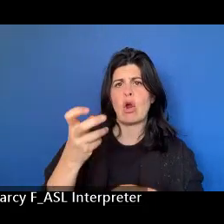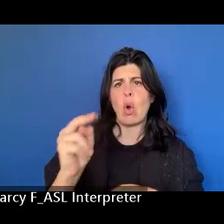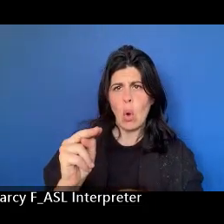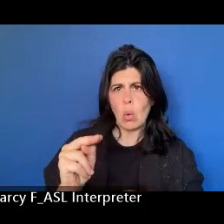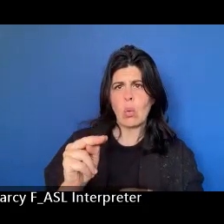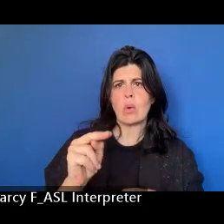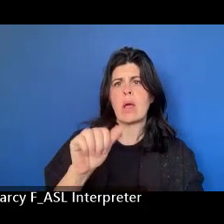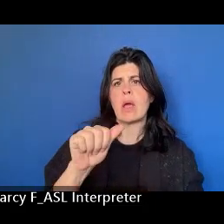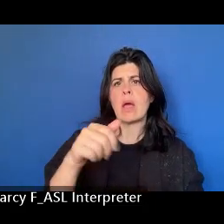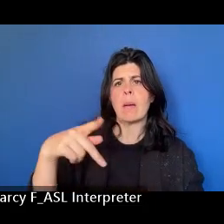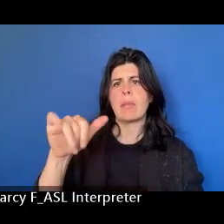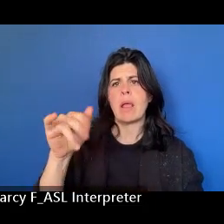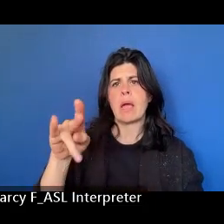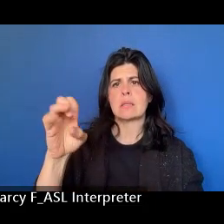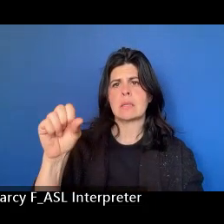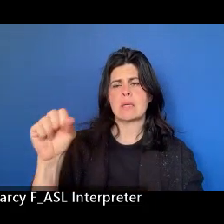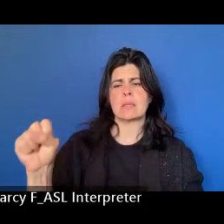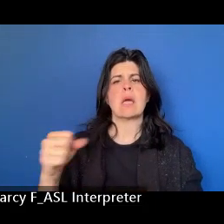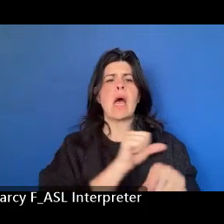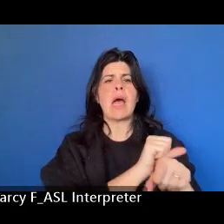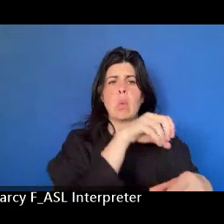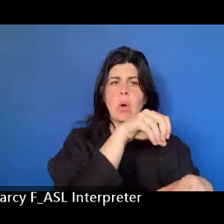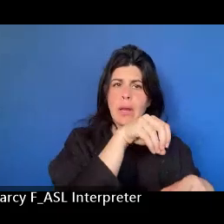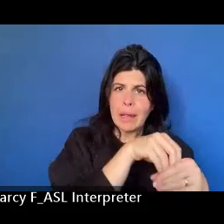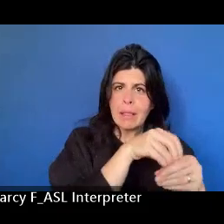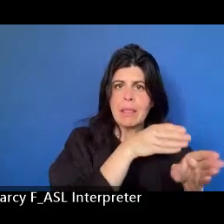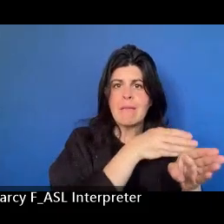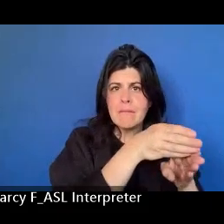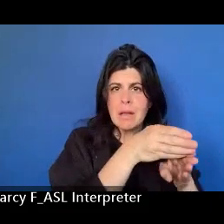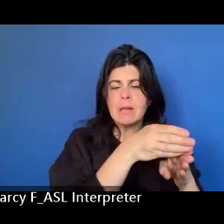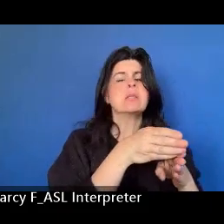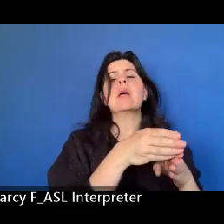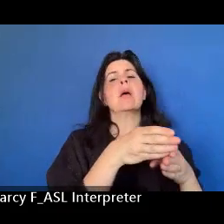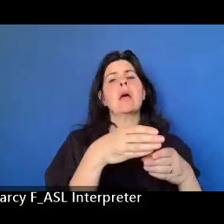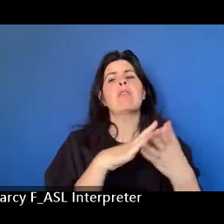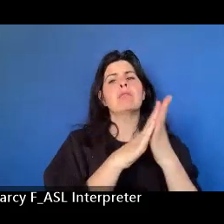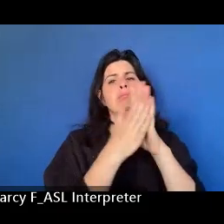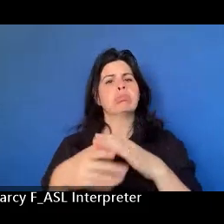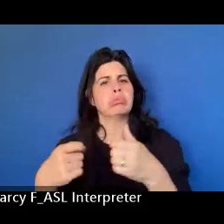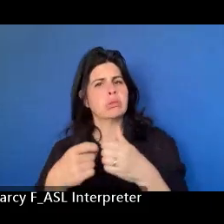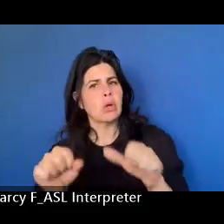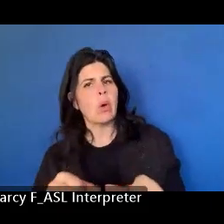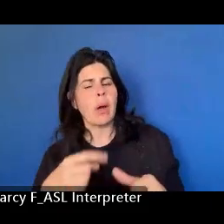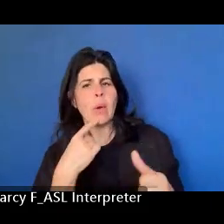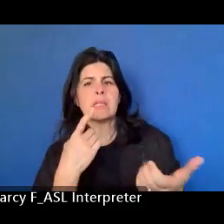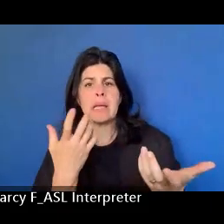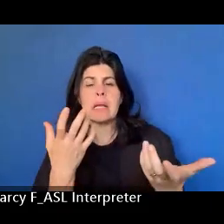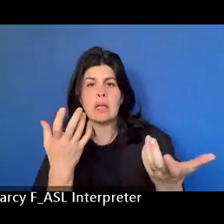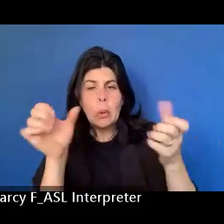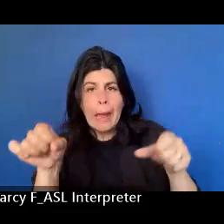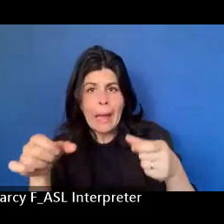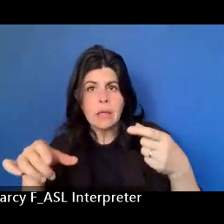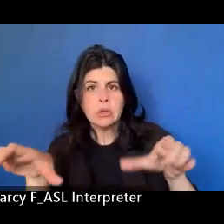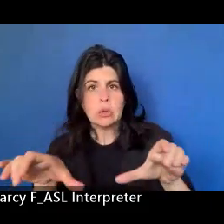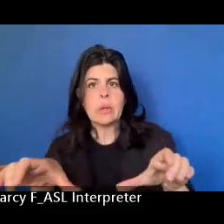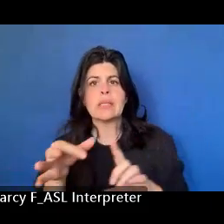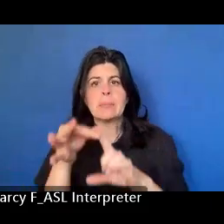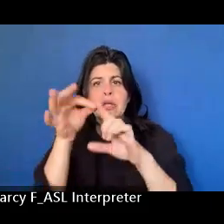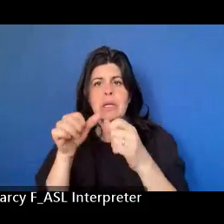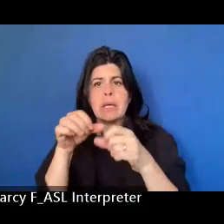this field of electrification and can attest that building electric and replacing gas is super achievable and incentivized, actually, especially in the Santa Barbara